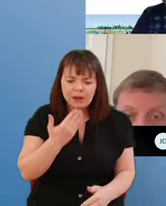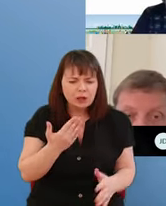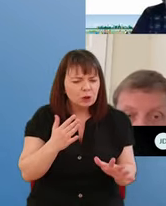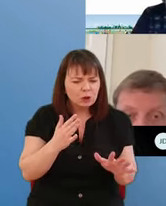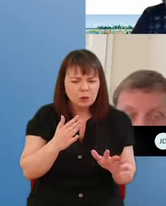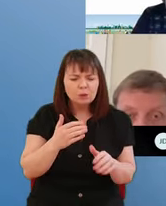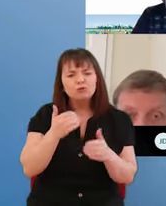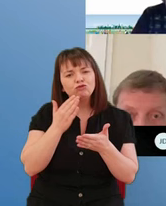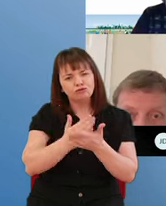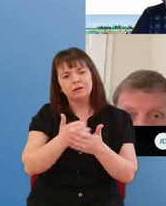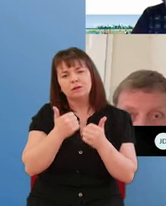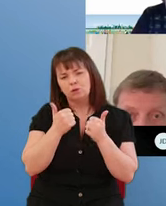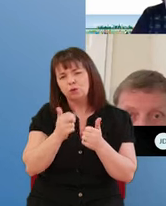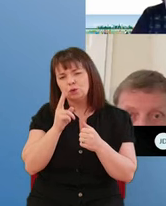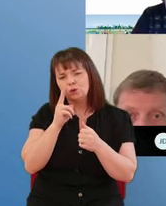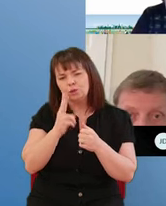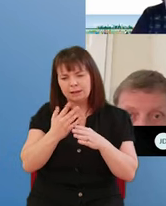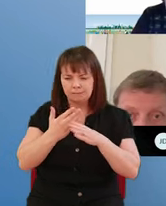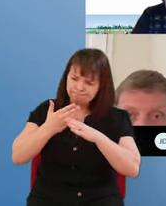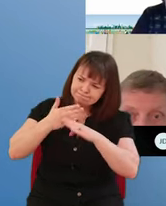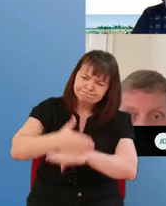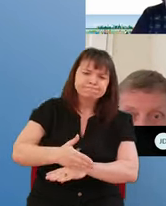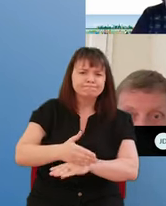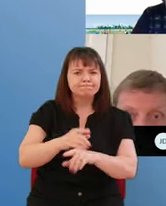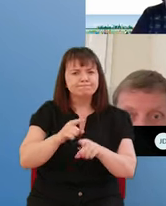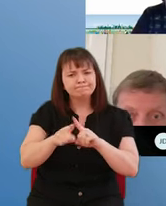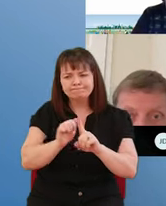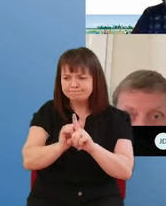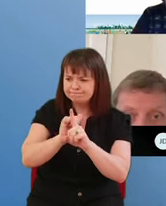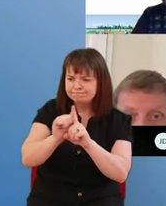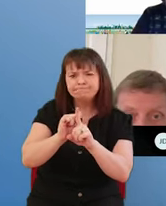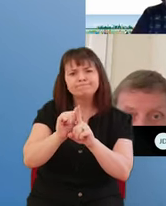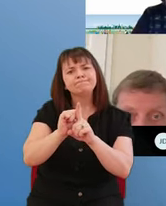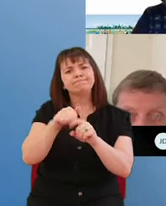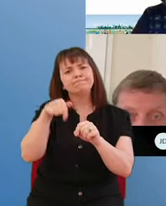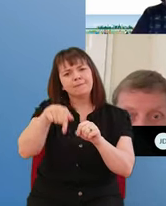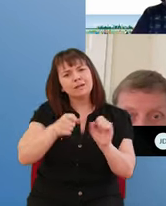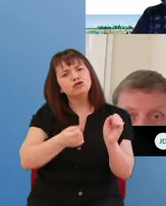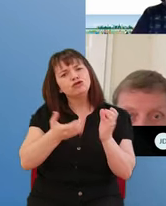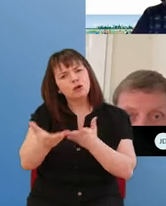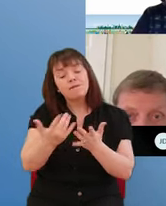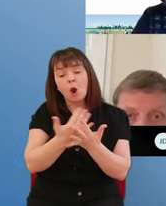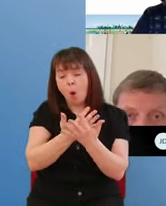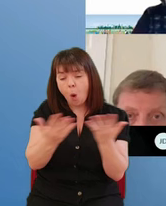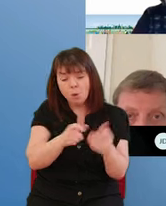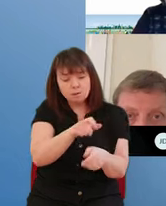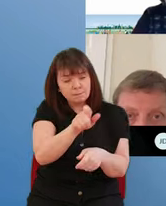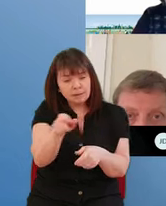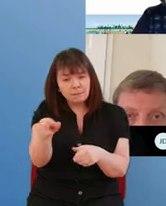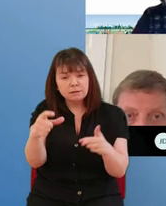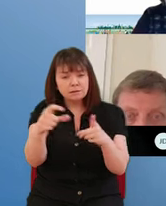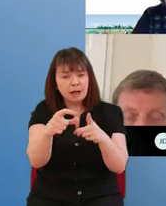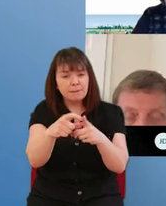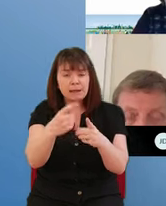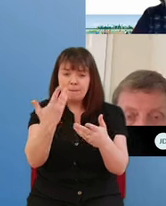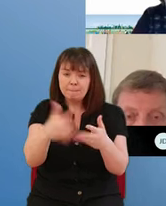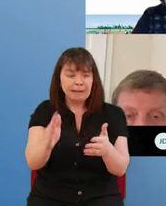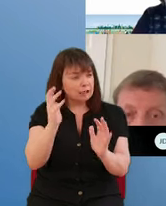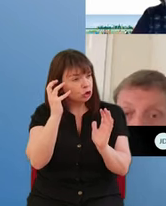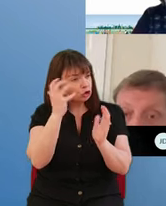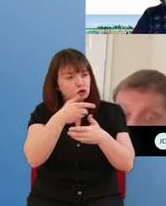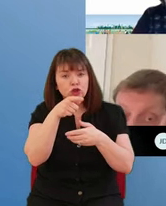these checks in the last 2 years. So it's about patient outcome, and actually sorting this